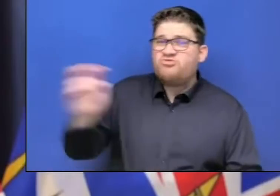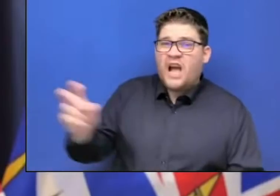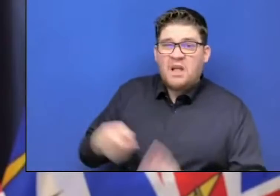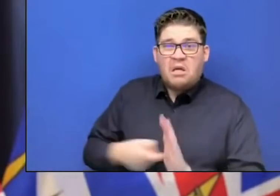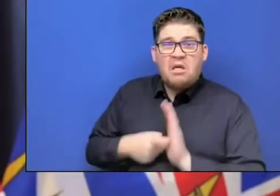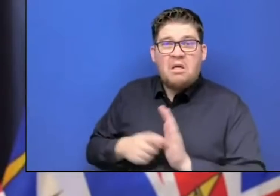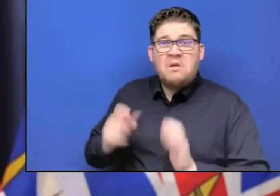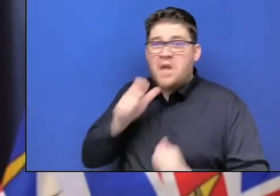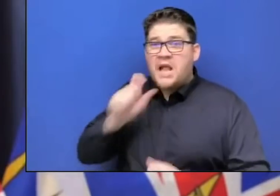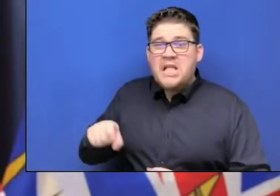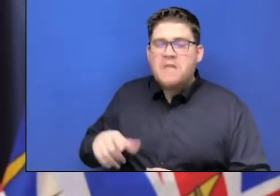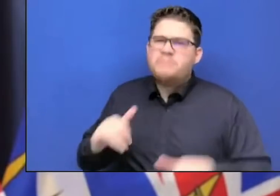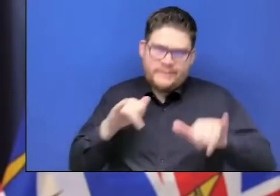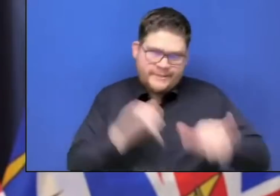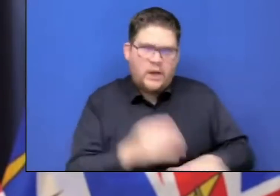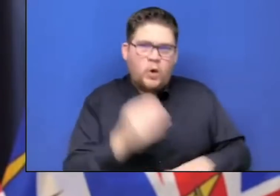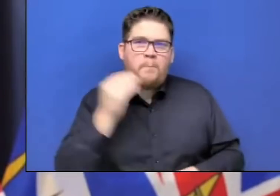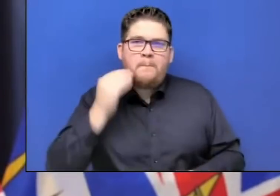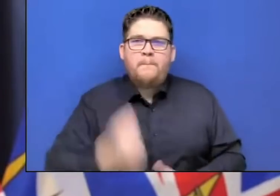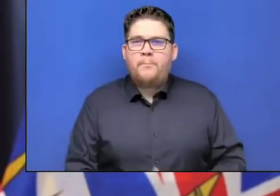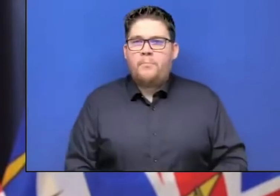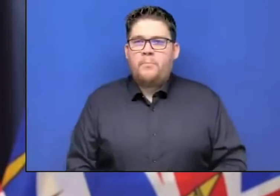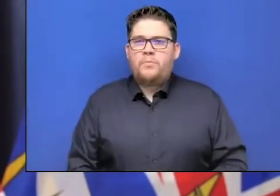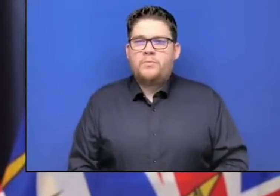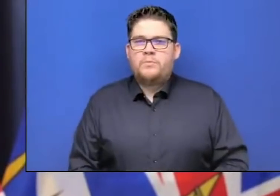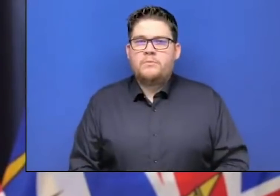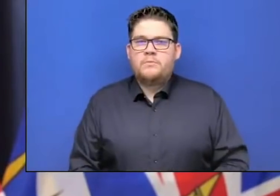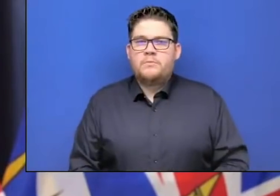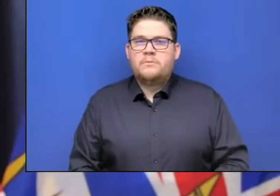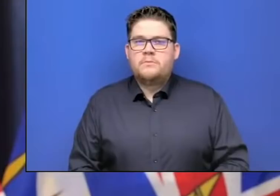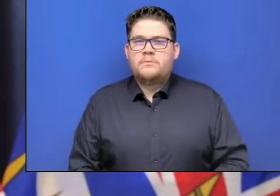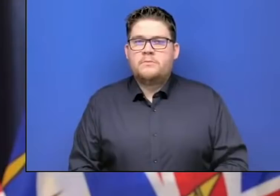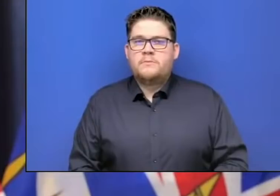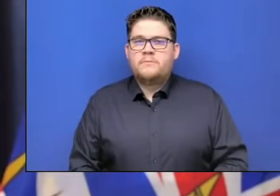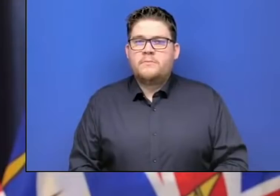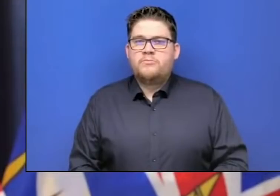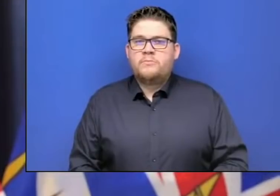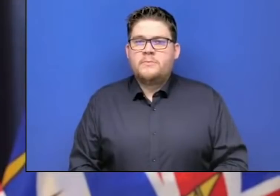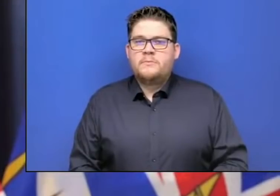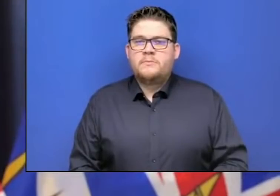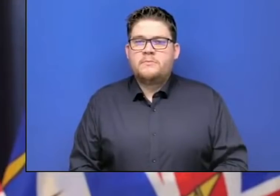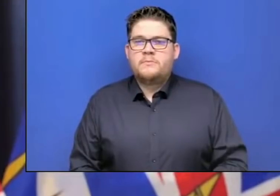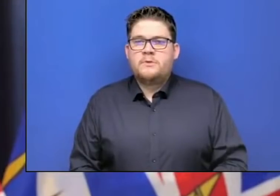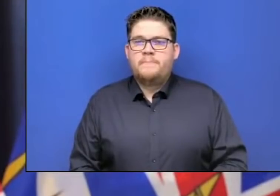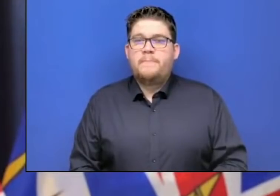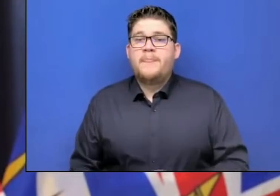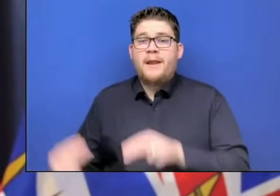Other highway networks for me to update today. Progress is being made on clearing and repairing some of the other routes, including Highway